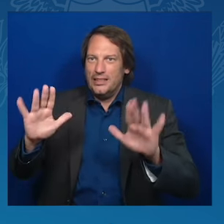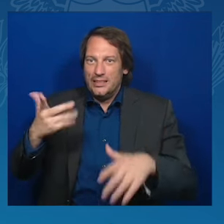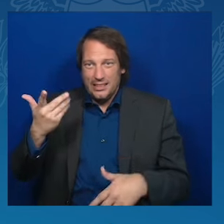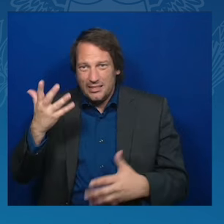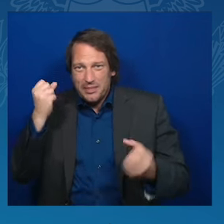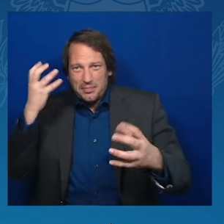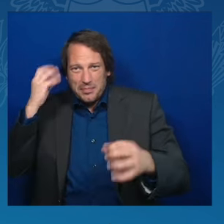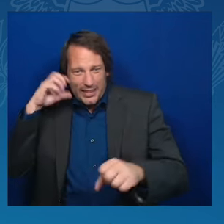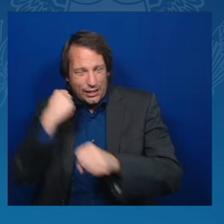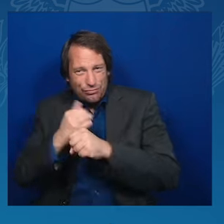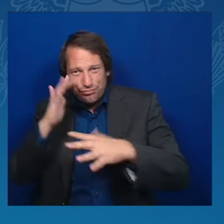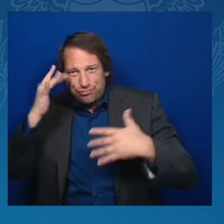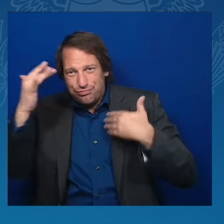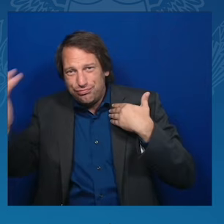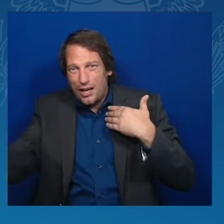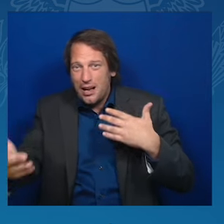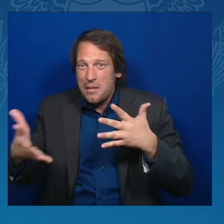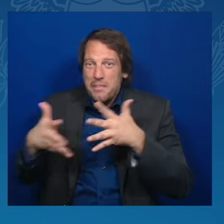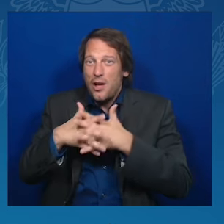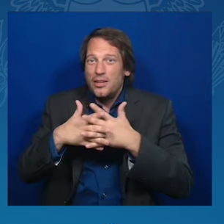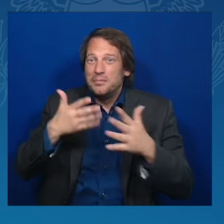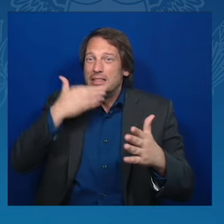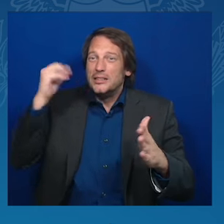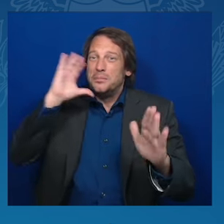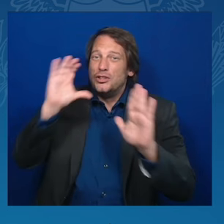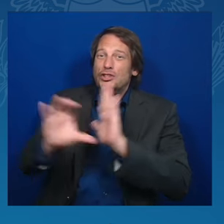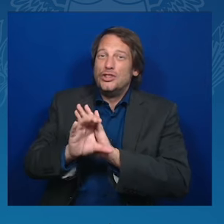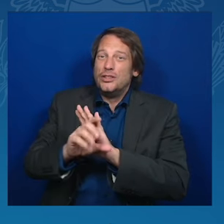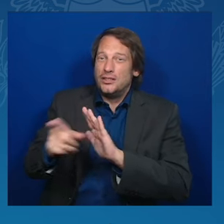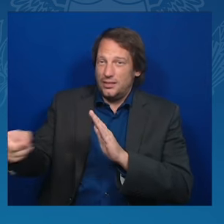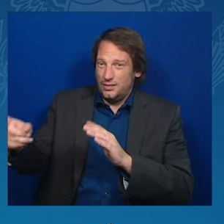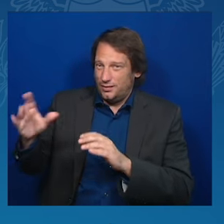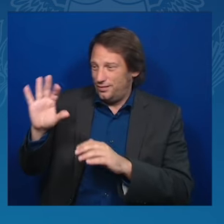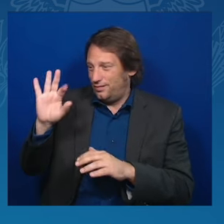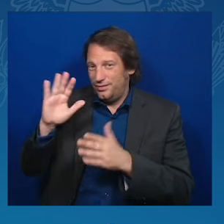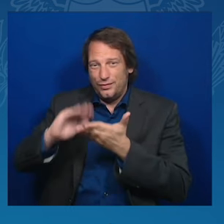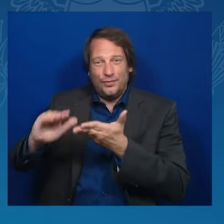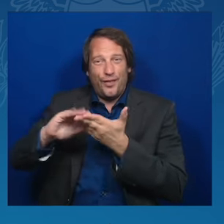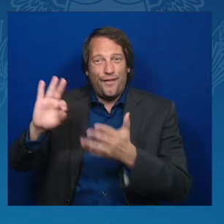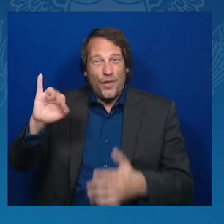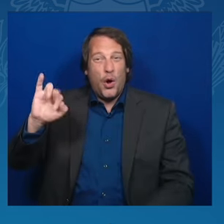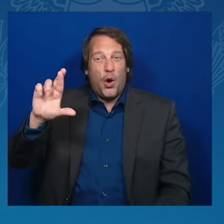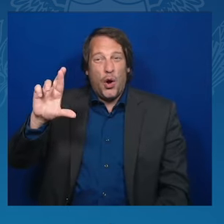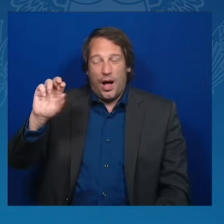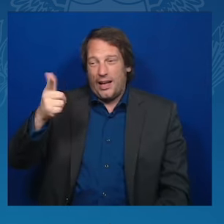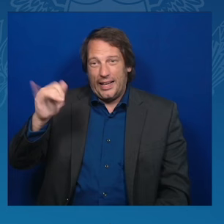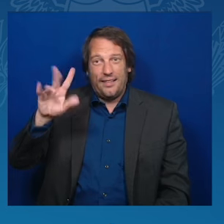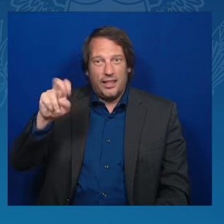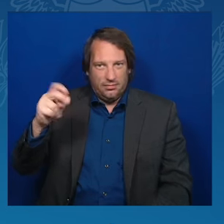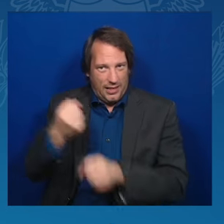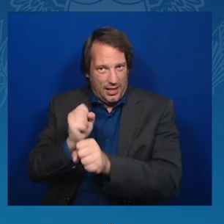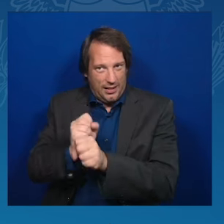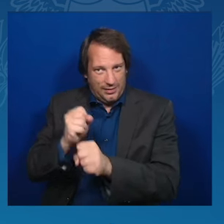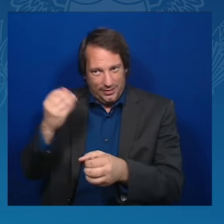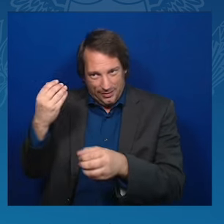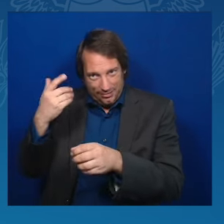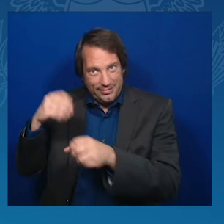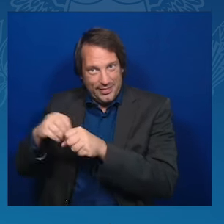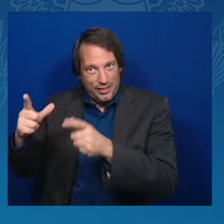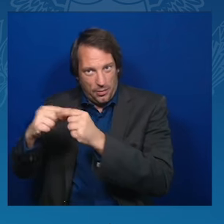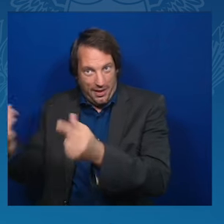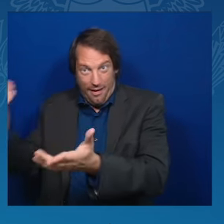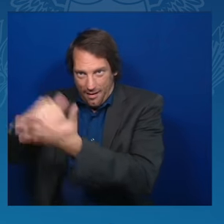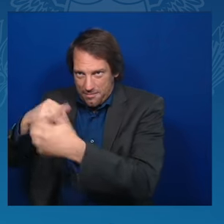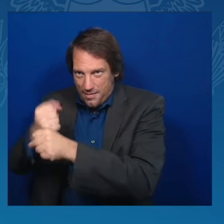the cowboy traded in for a samurai in Imperial Japan. In 1963, a Japanese trade official